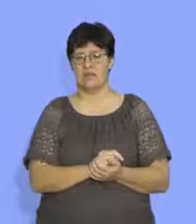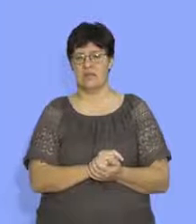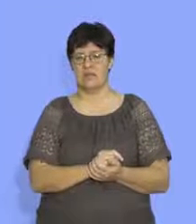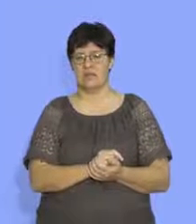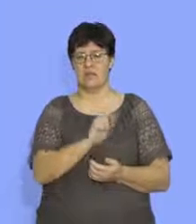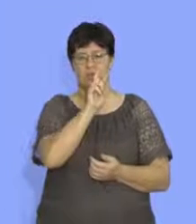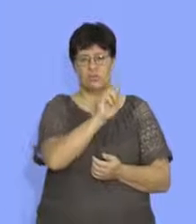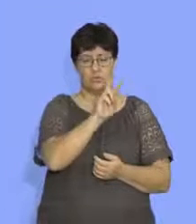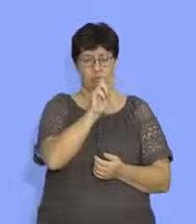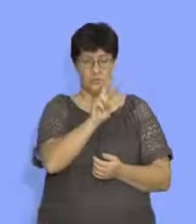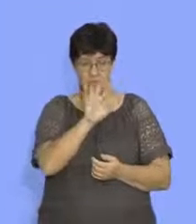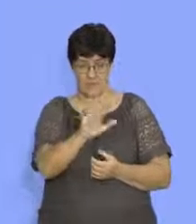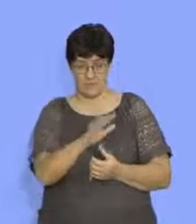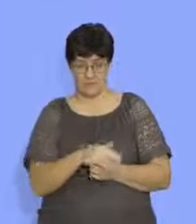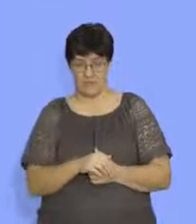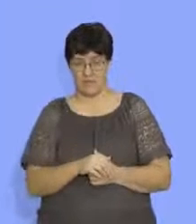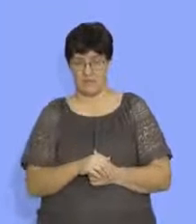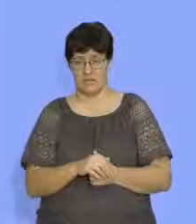is 225 rather.